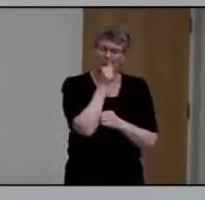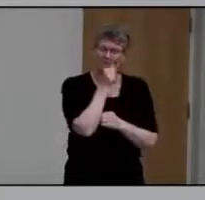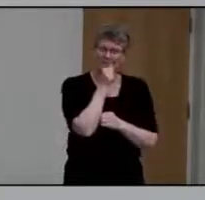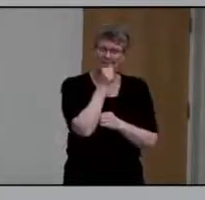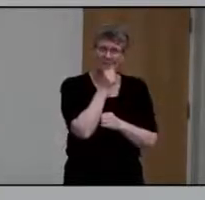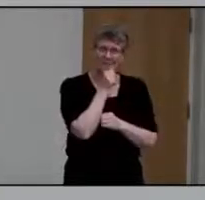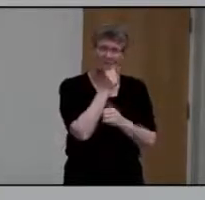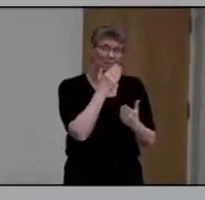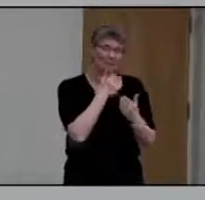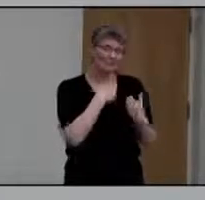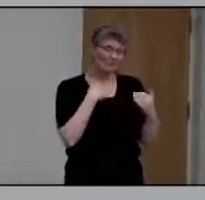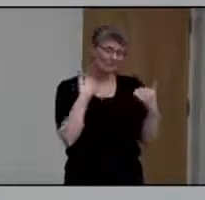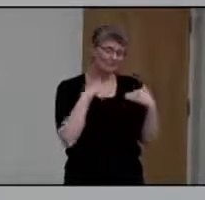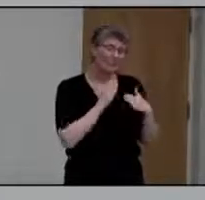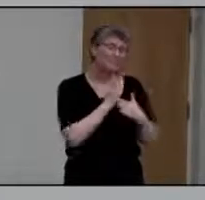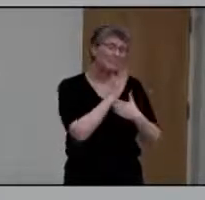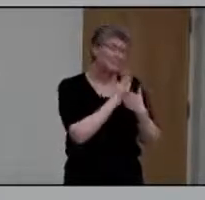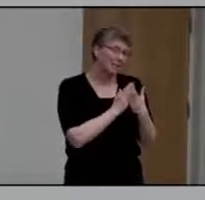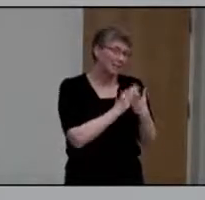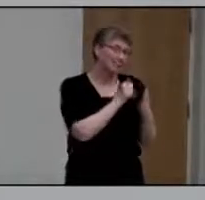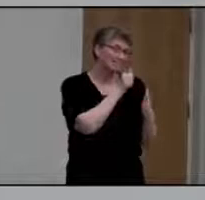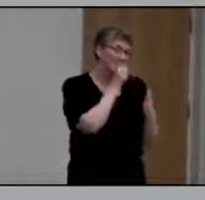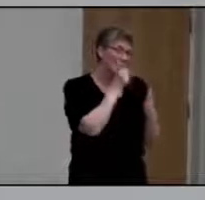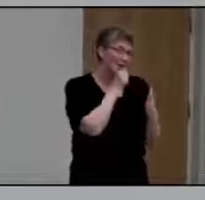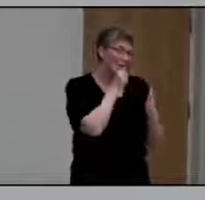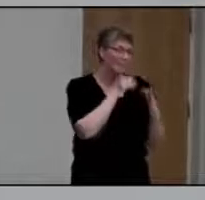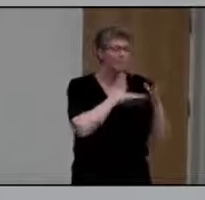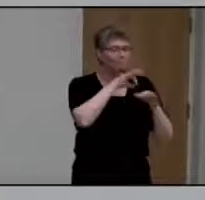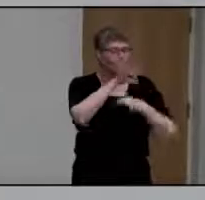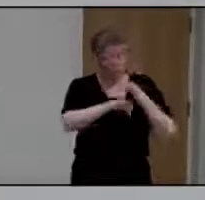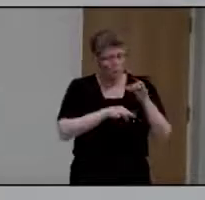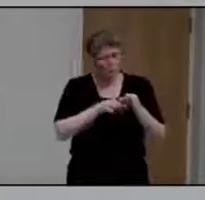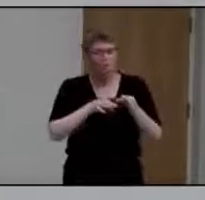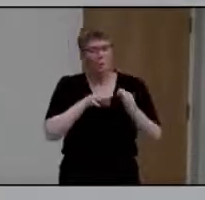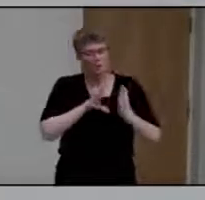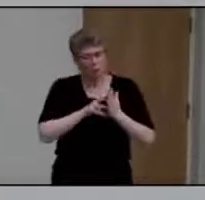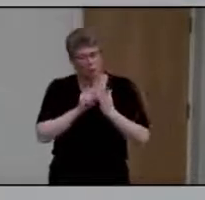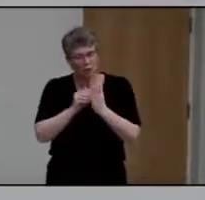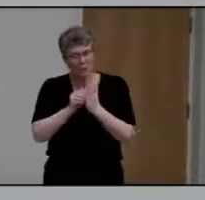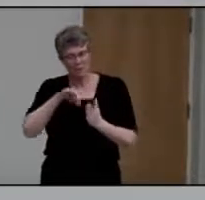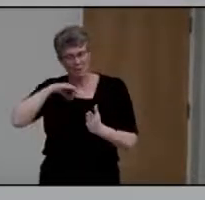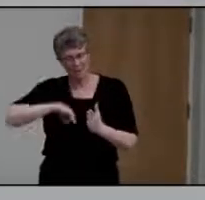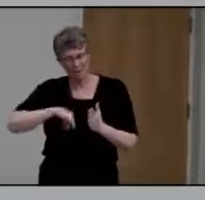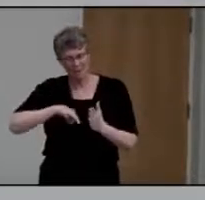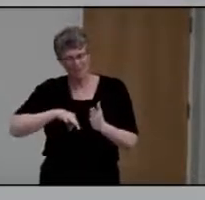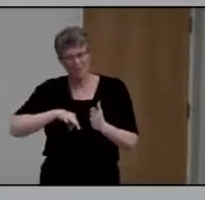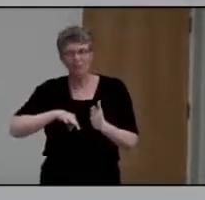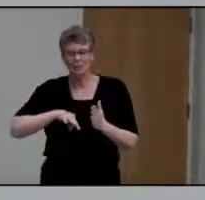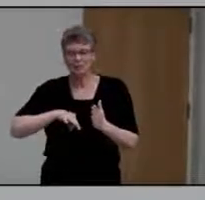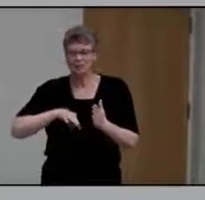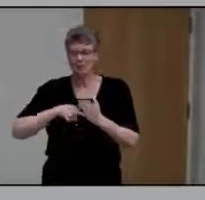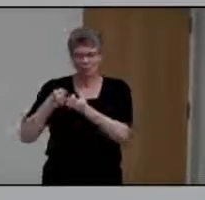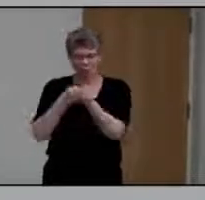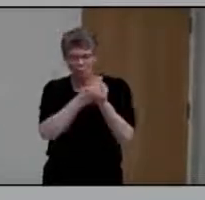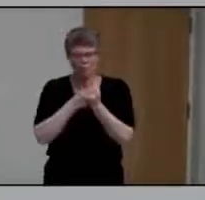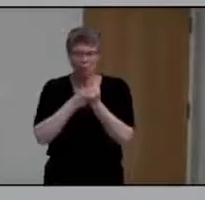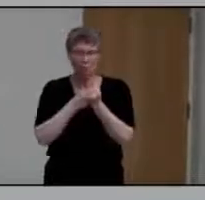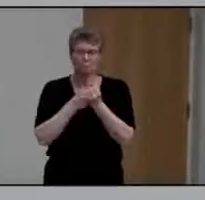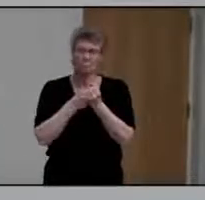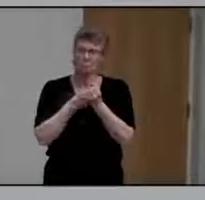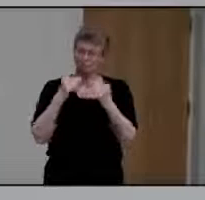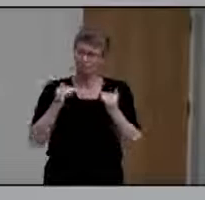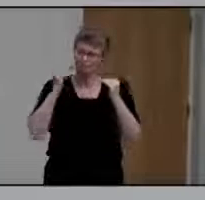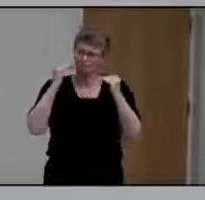to receive the benefits of actually analyzing the data and figuring out what's the right thing to do with healthcare. And that's